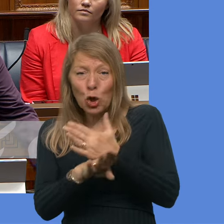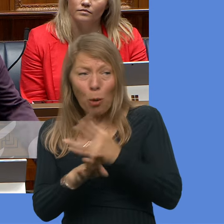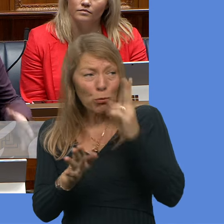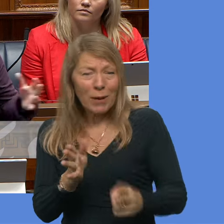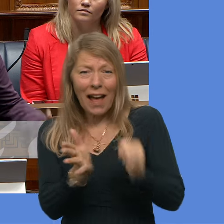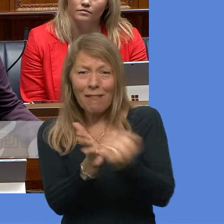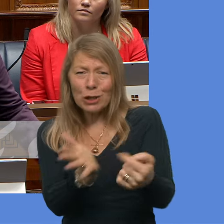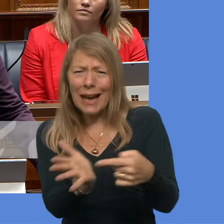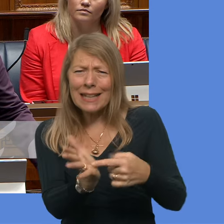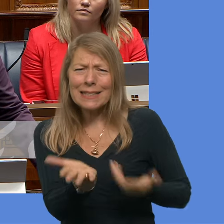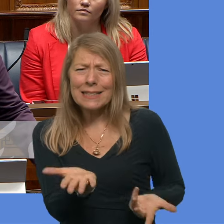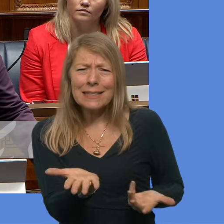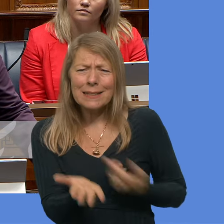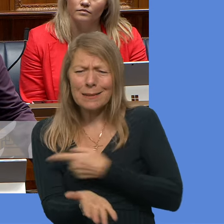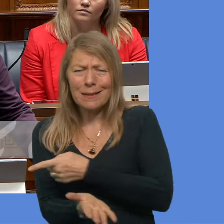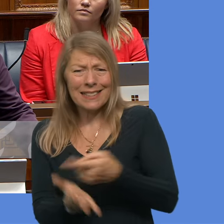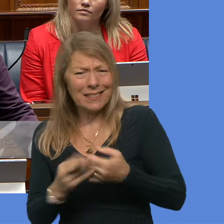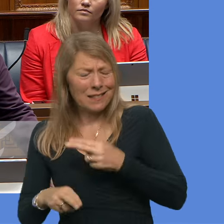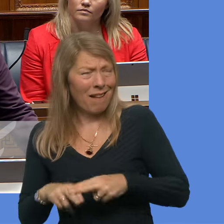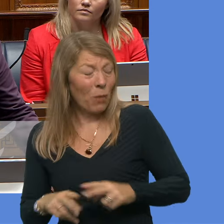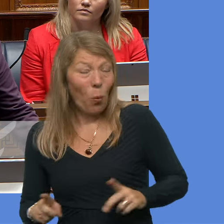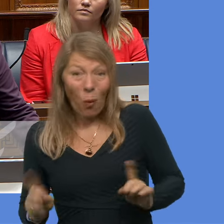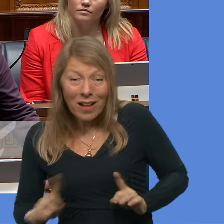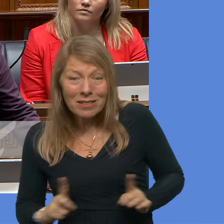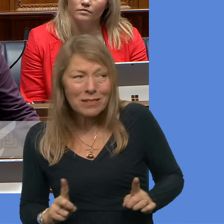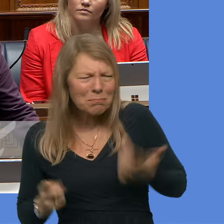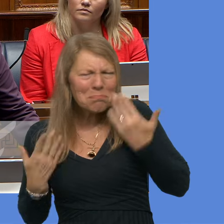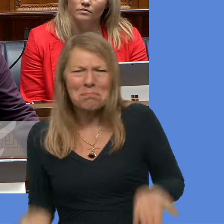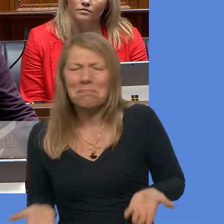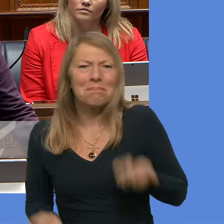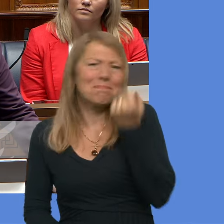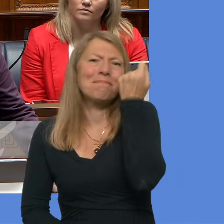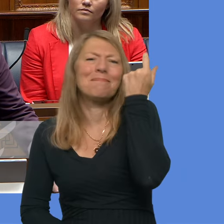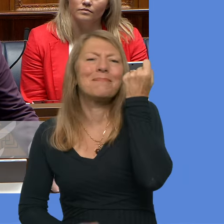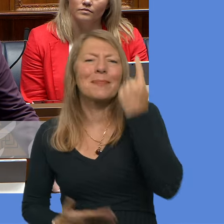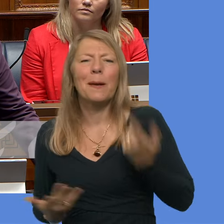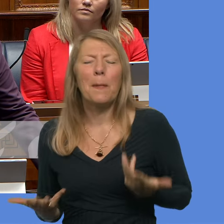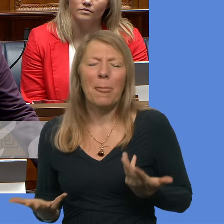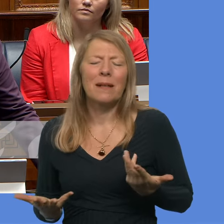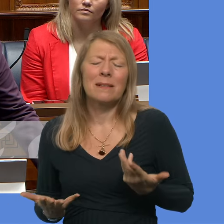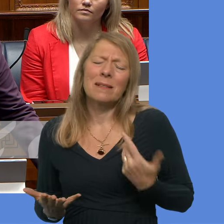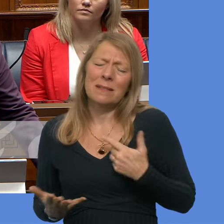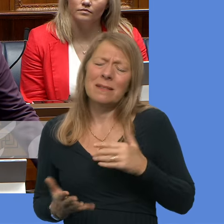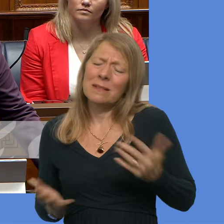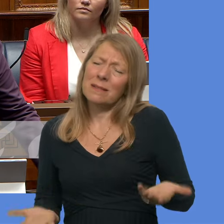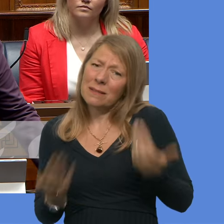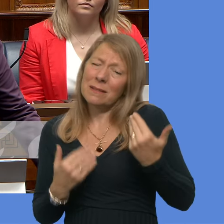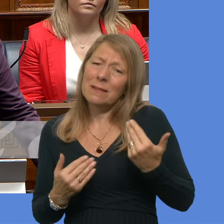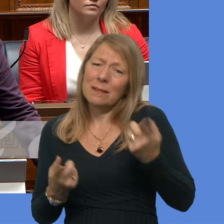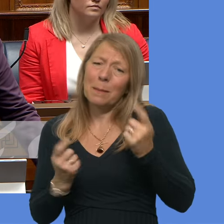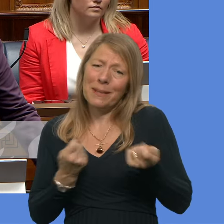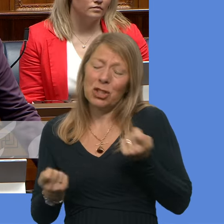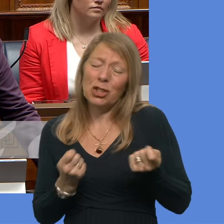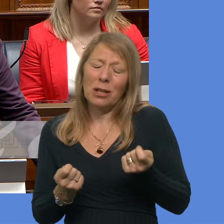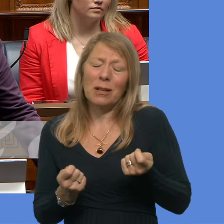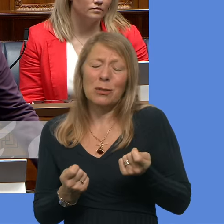again that creates confusion, and I would just urge the Minister to ensure that he can do everything in his power to keep these jobs